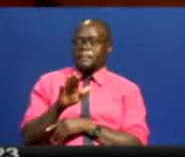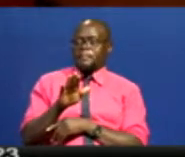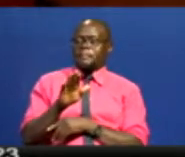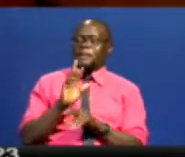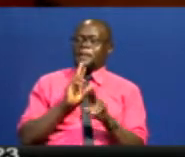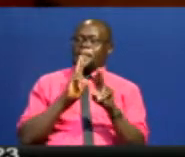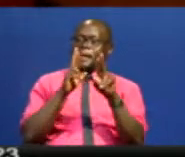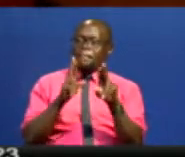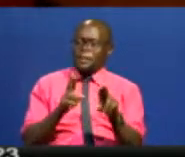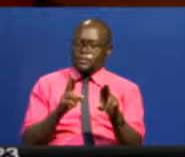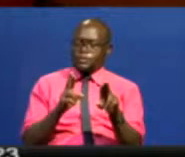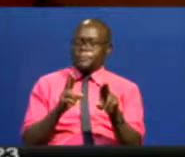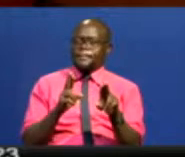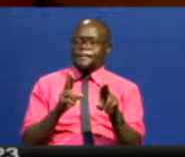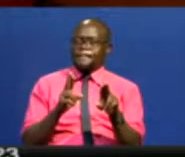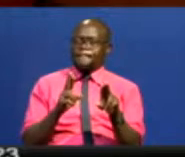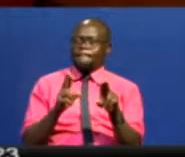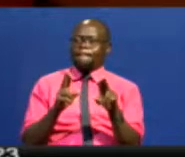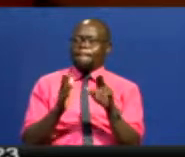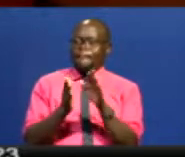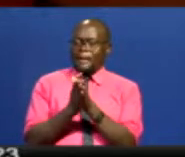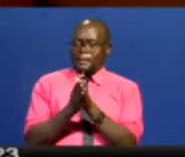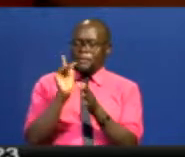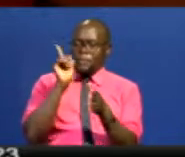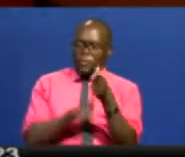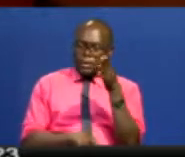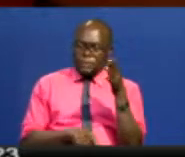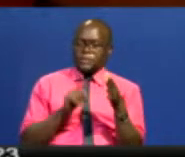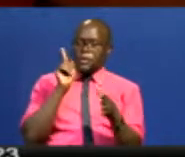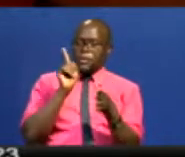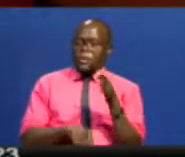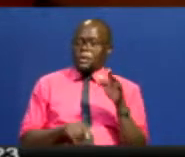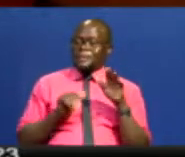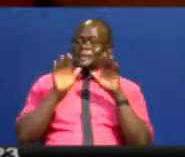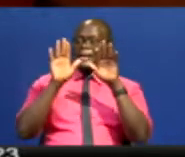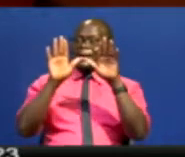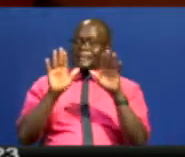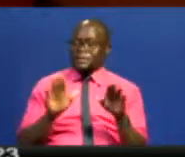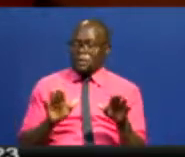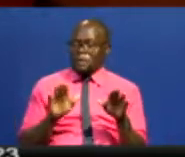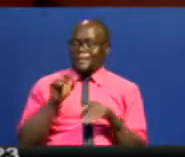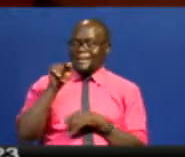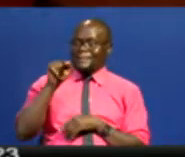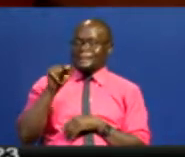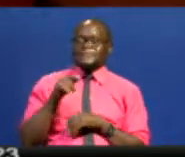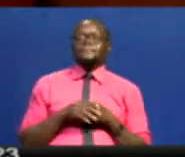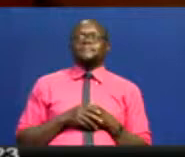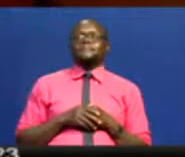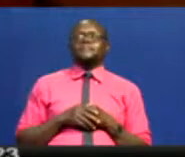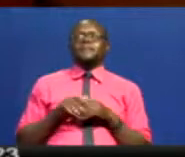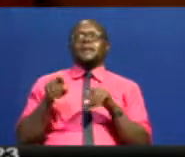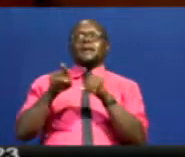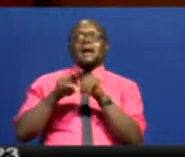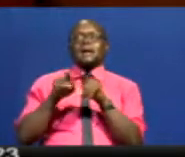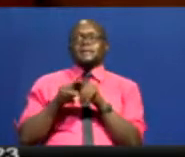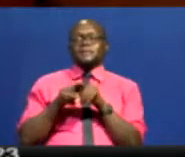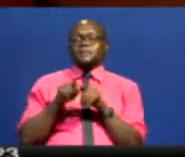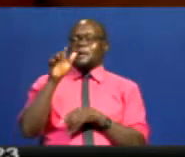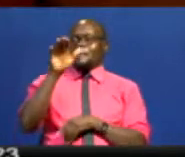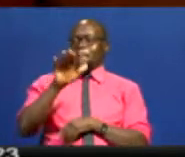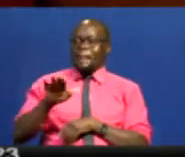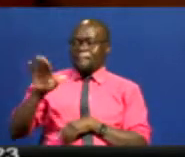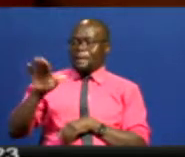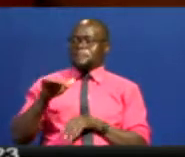report, and that what is very critical in this is that as legislatures,